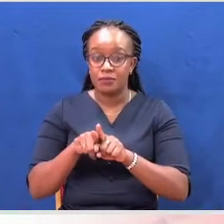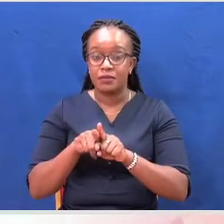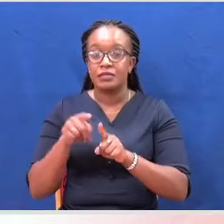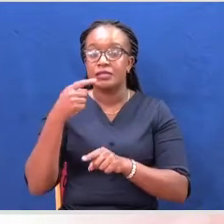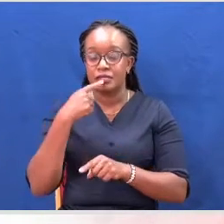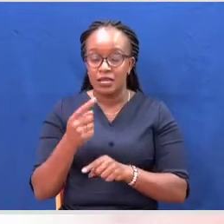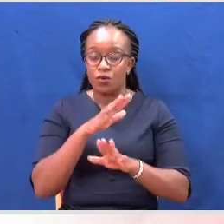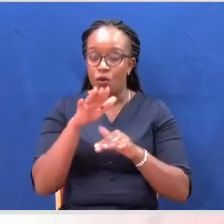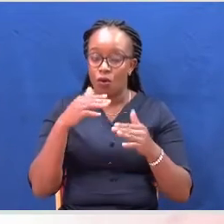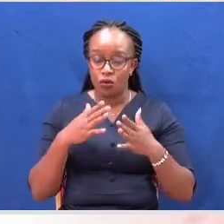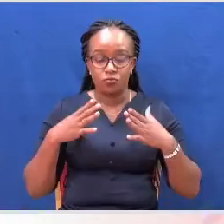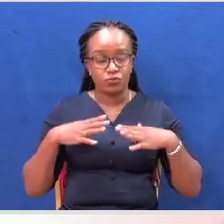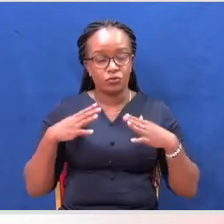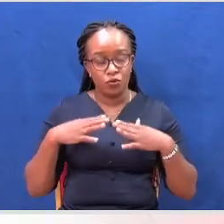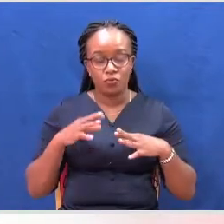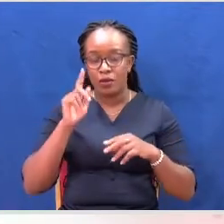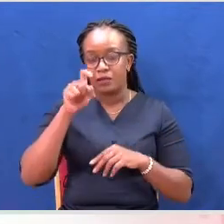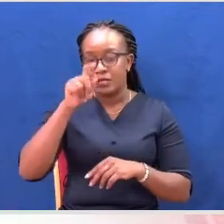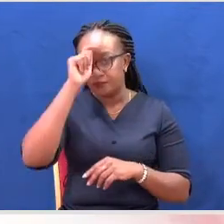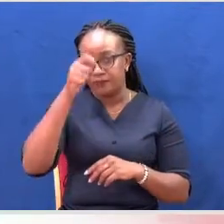indispensable. When he has reached a